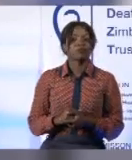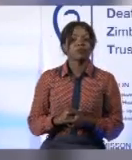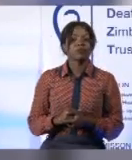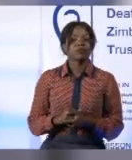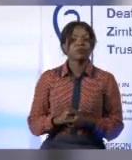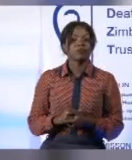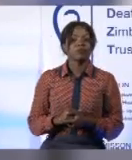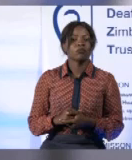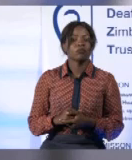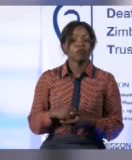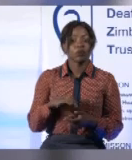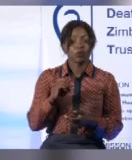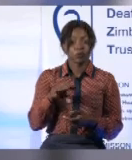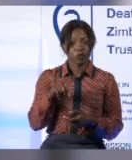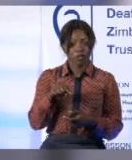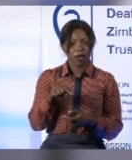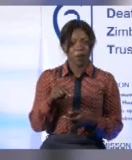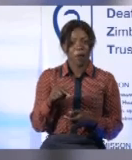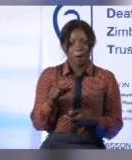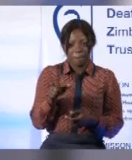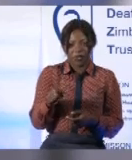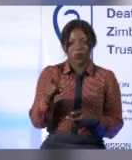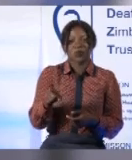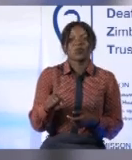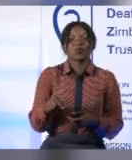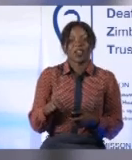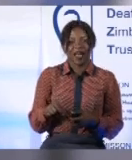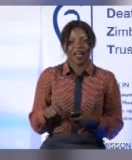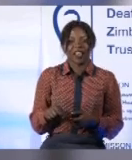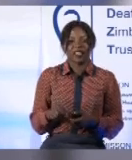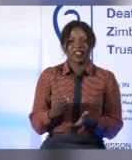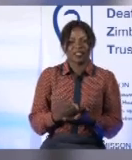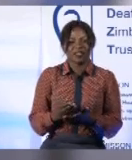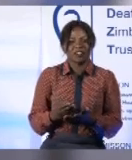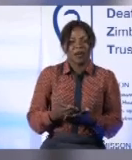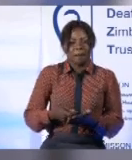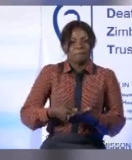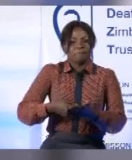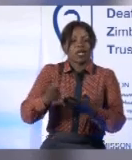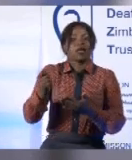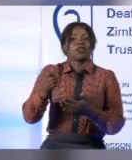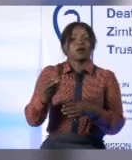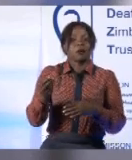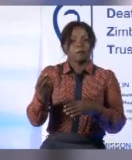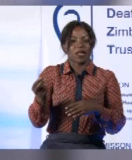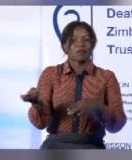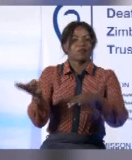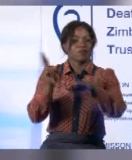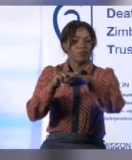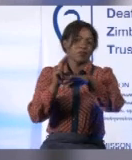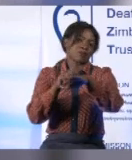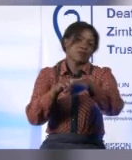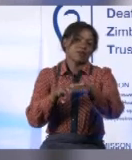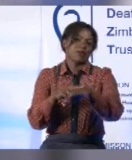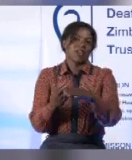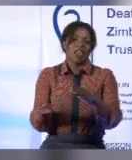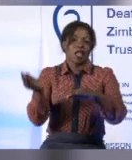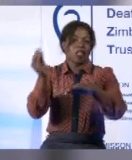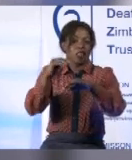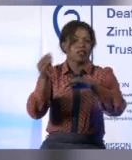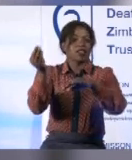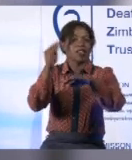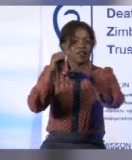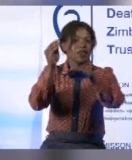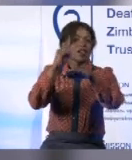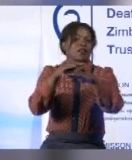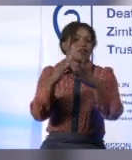to the client. You're forced to pay. Because when the time is up and you haven't been pleased, so you have to pay